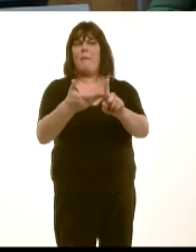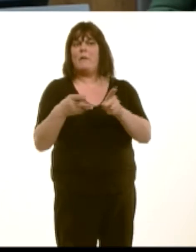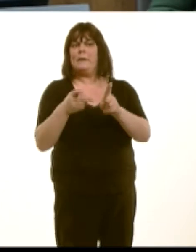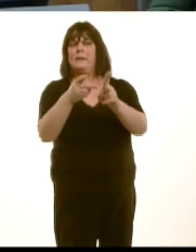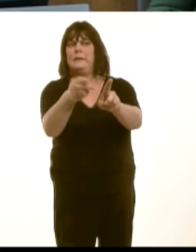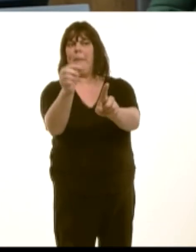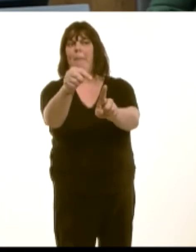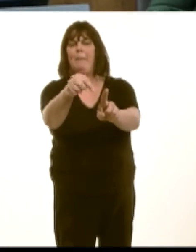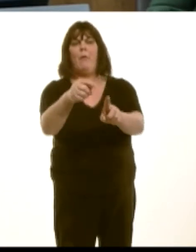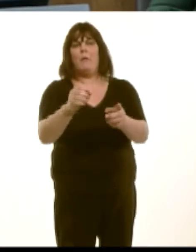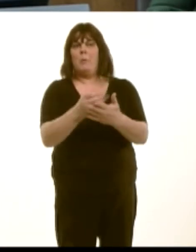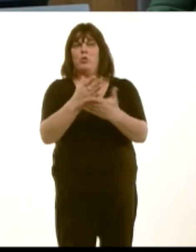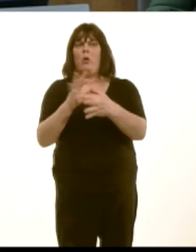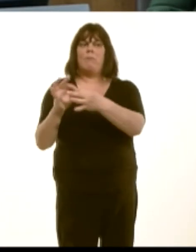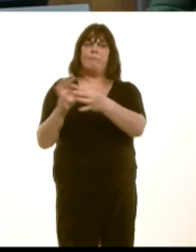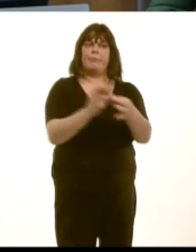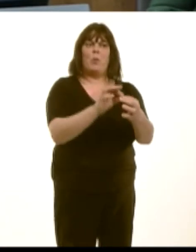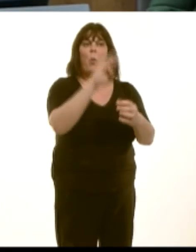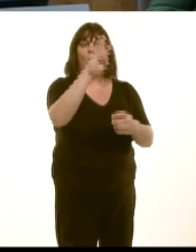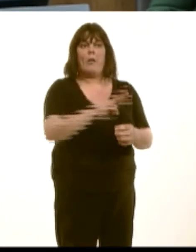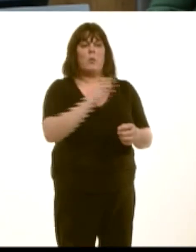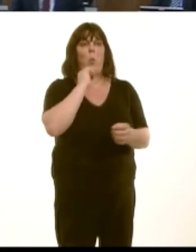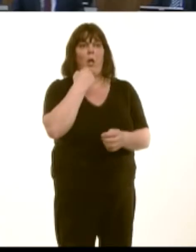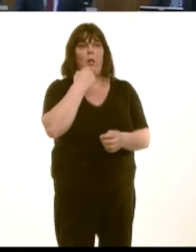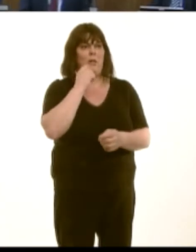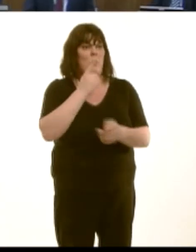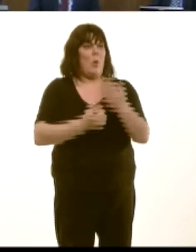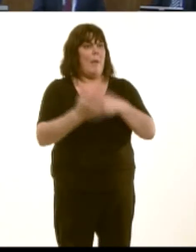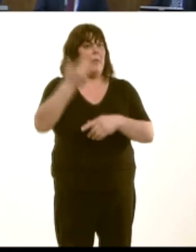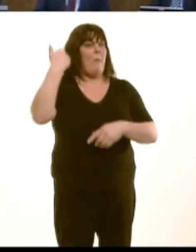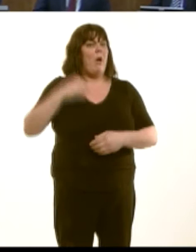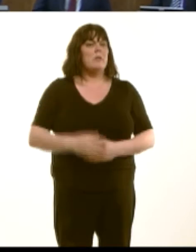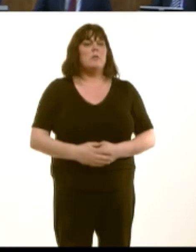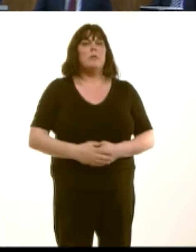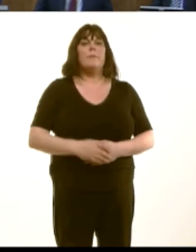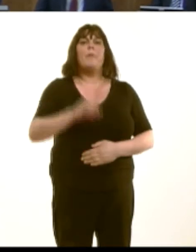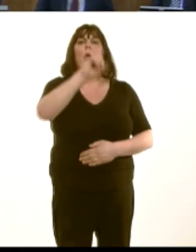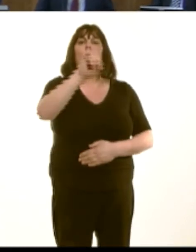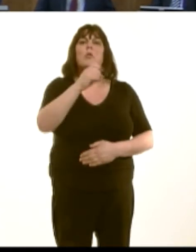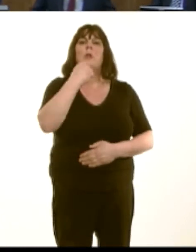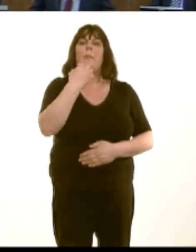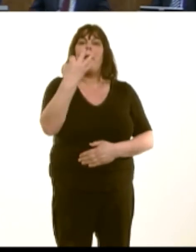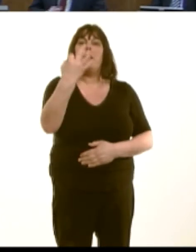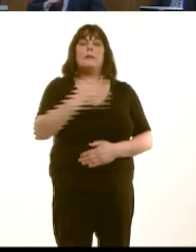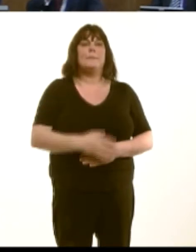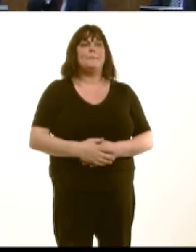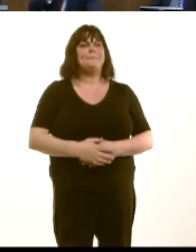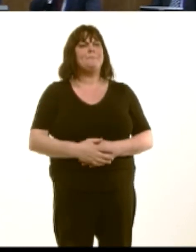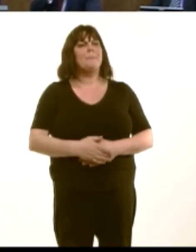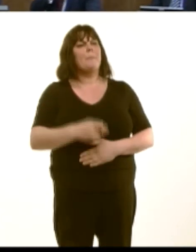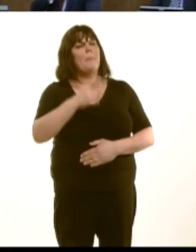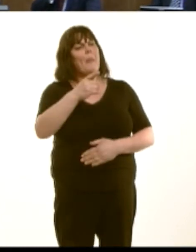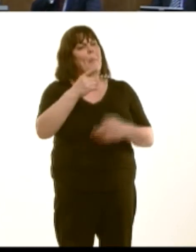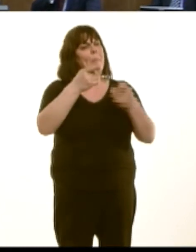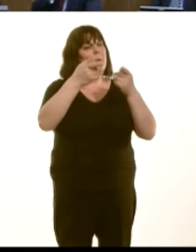is relevant to Wales. Historically, that's exactly what has happened. Question 8, Julie Morgan. Thank you, Presiding Officer. What discussions has the